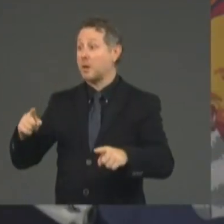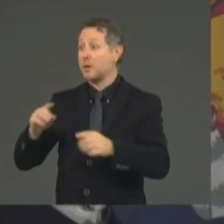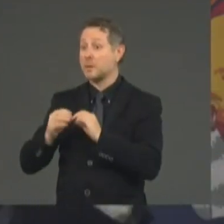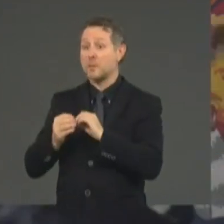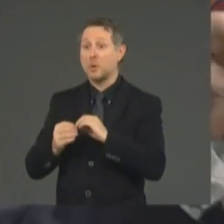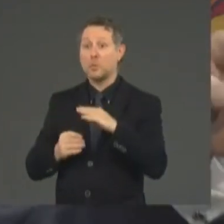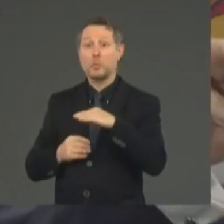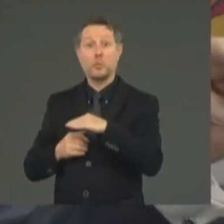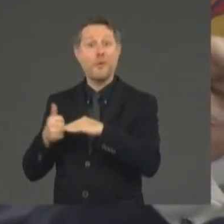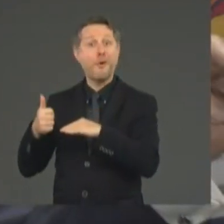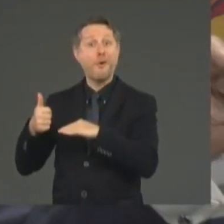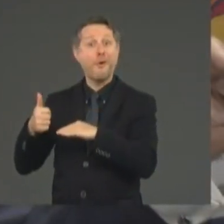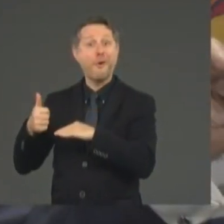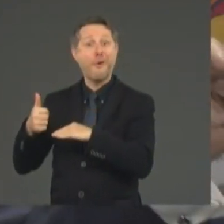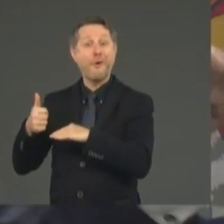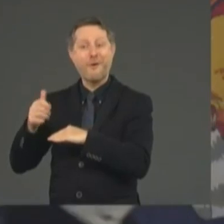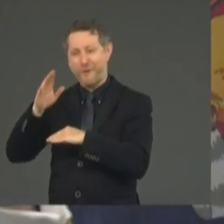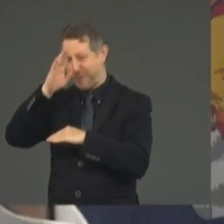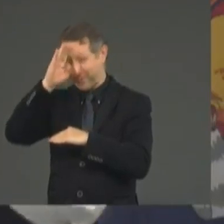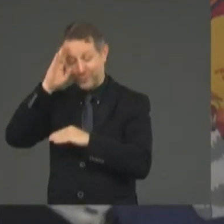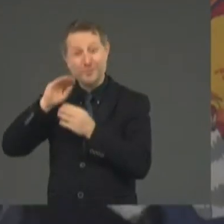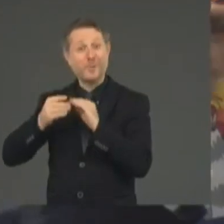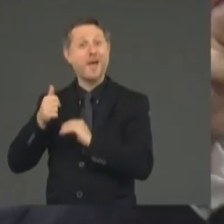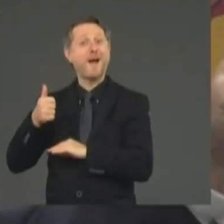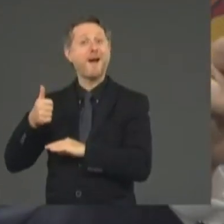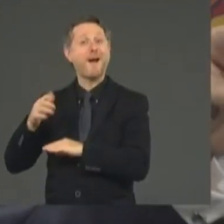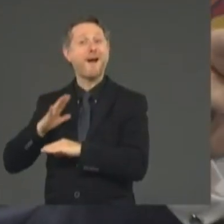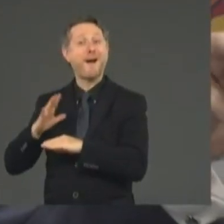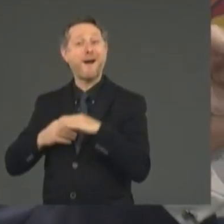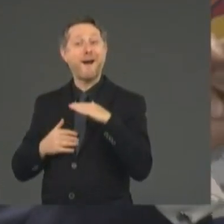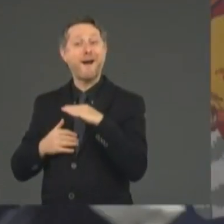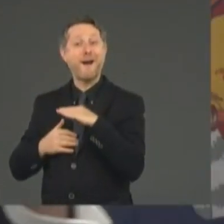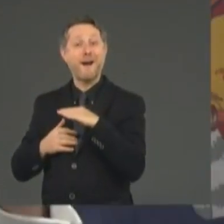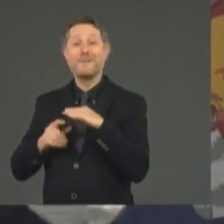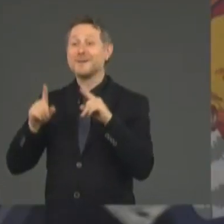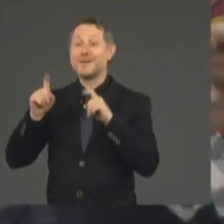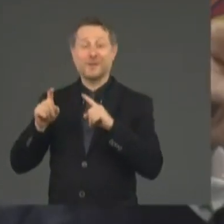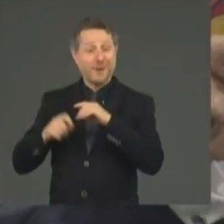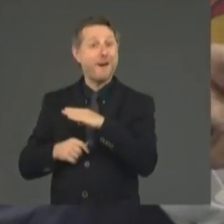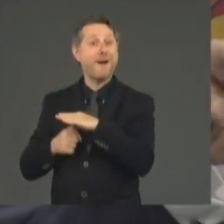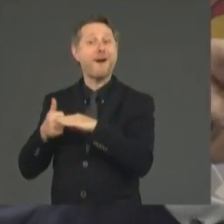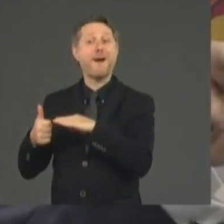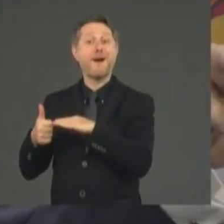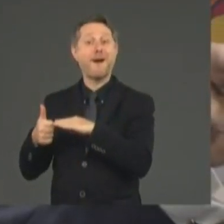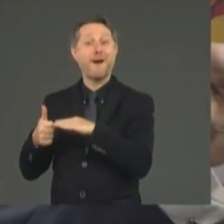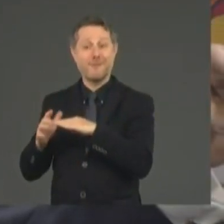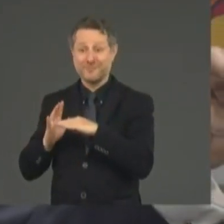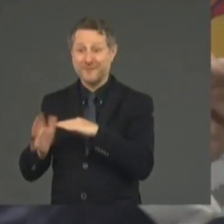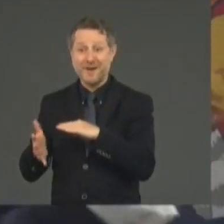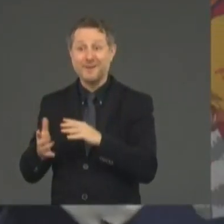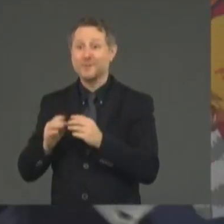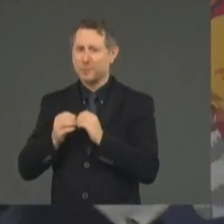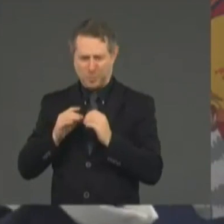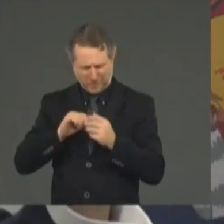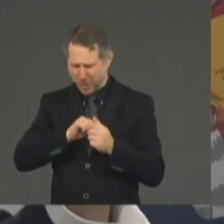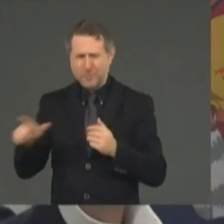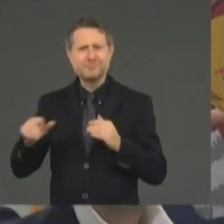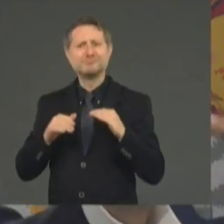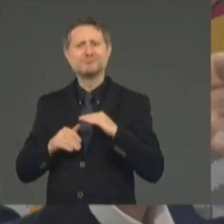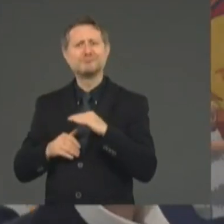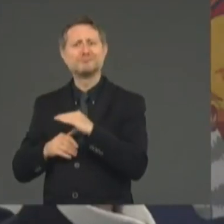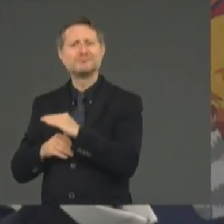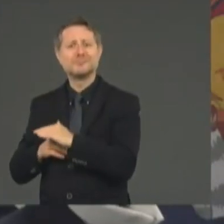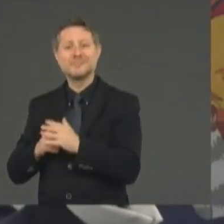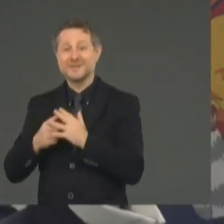the hospitalization rate isn't, and the testing rate isn't, and the antibody rate isn't, then you could